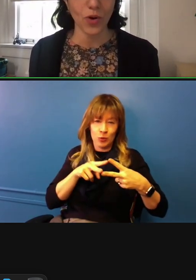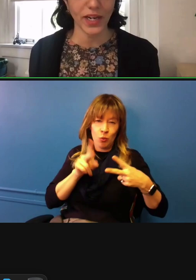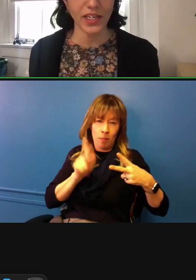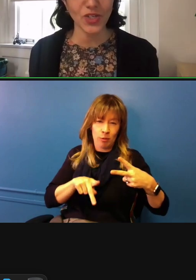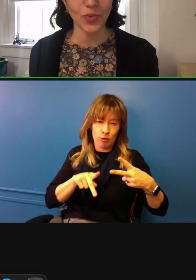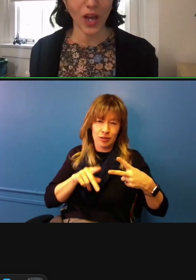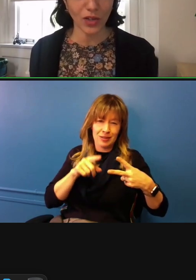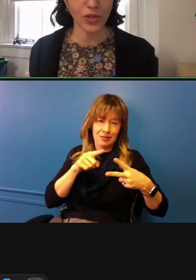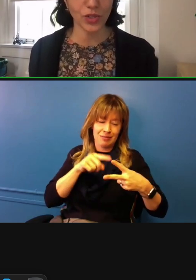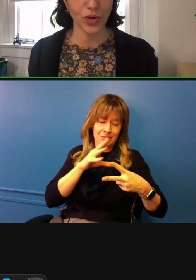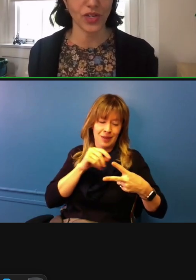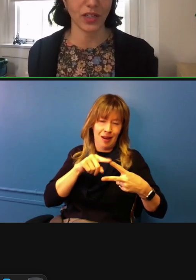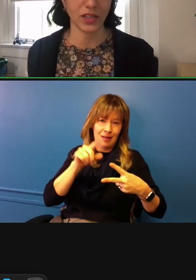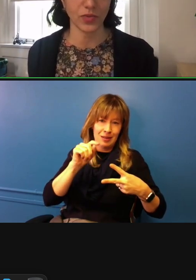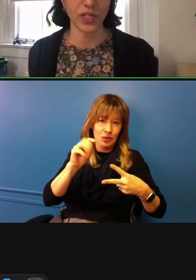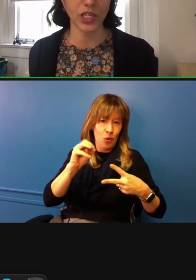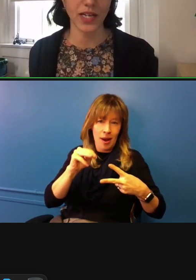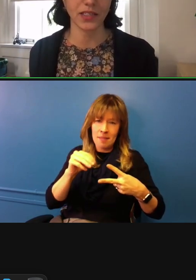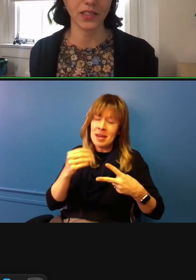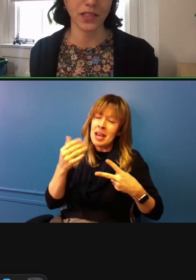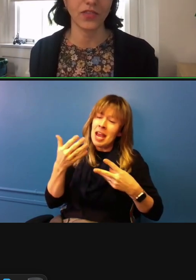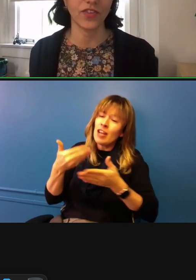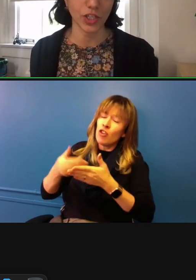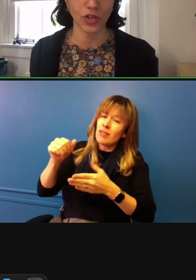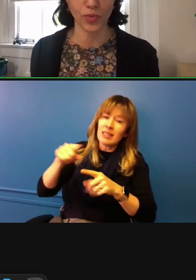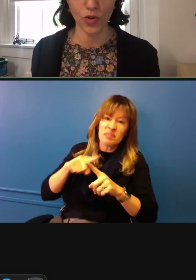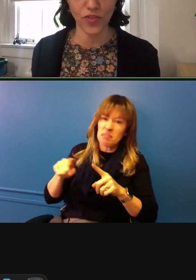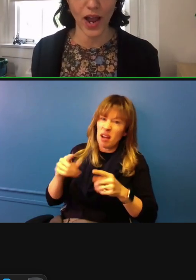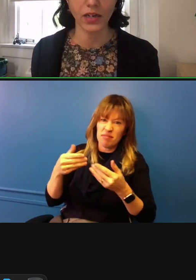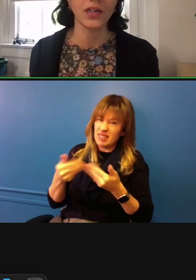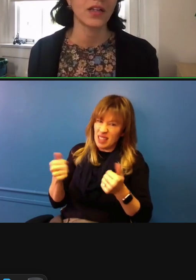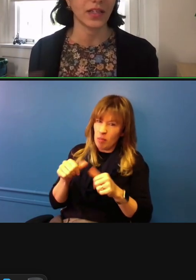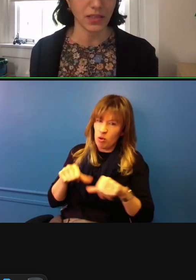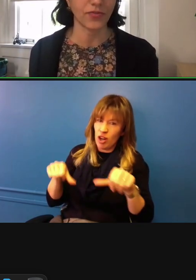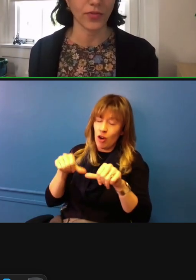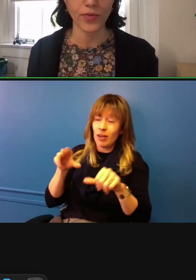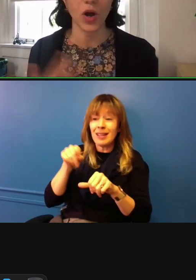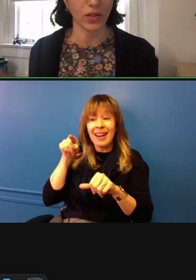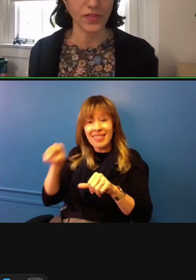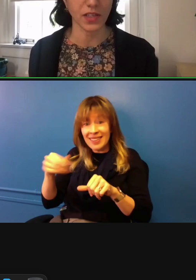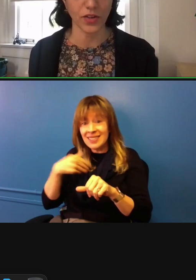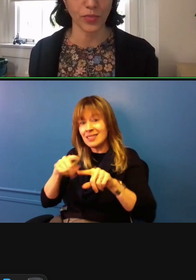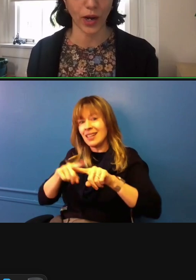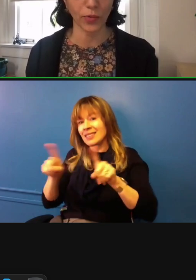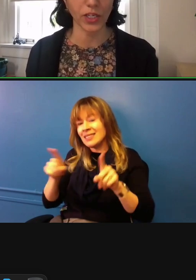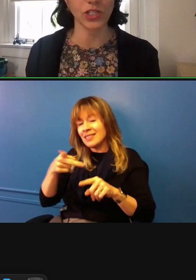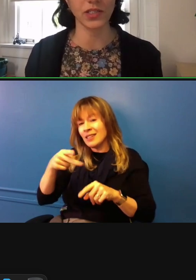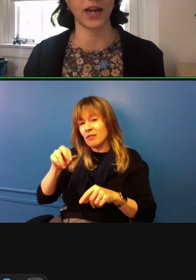results that I won't get into, we also show that this region has a distinct functional profile that's different from all of